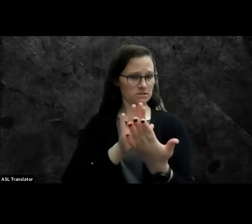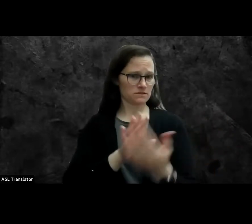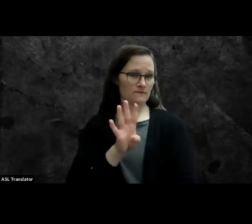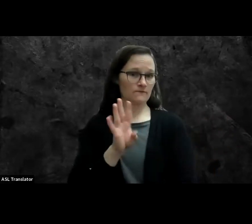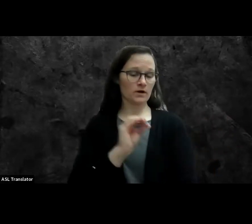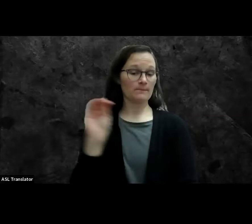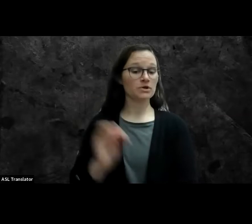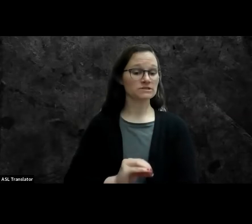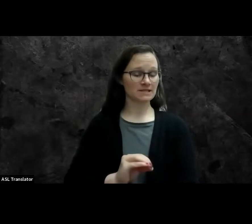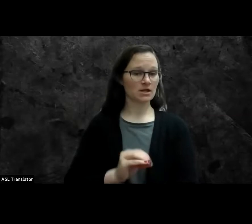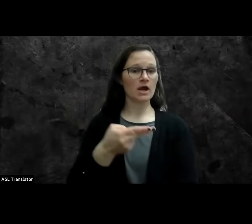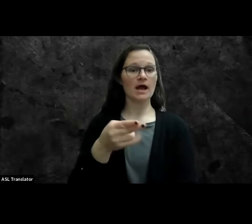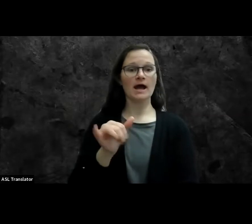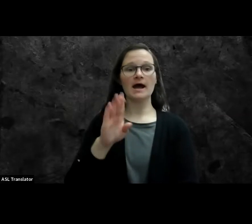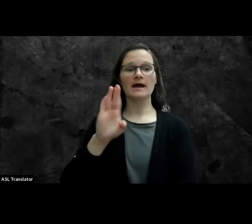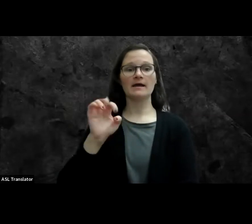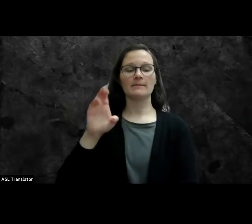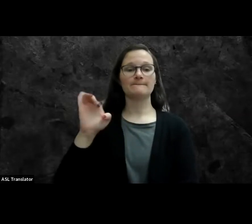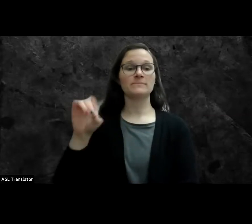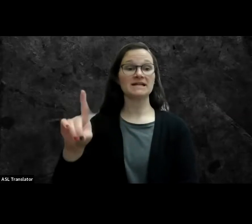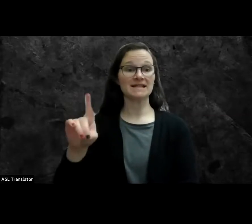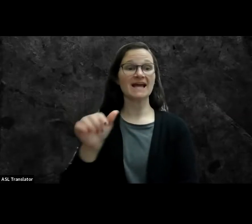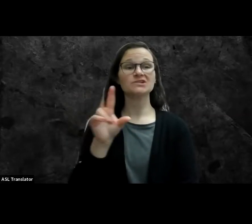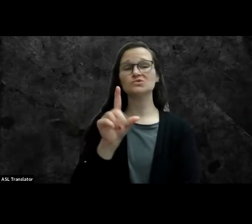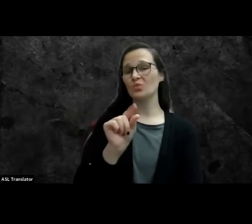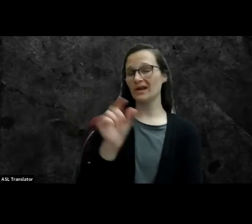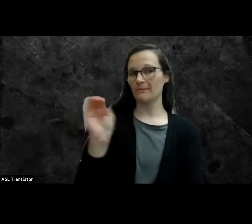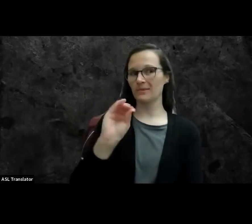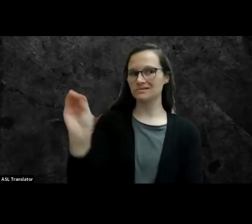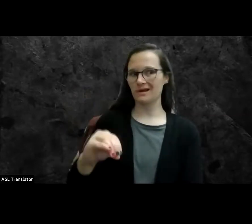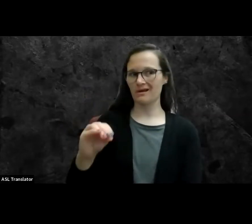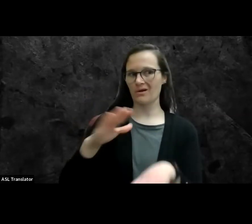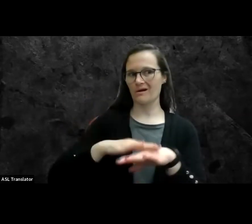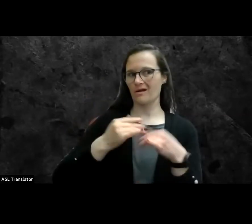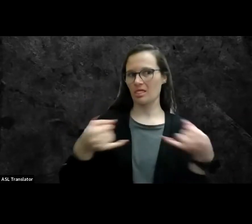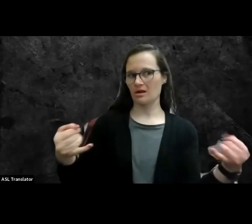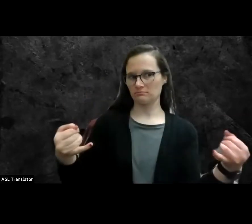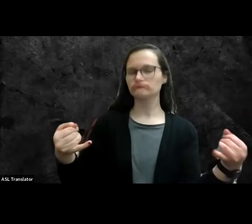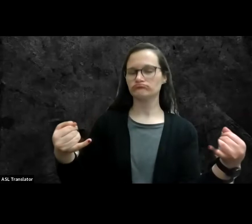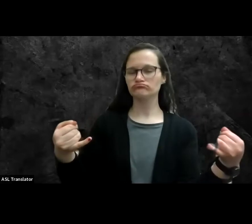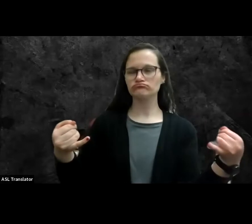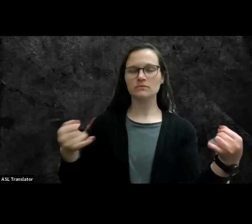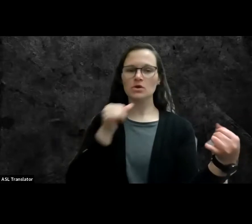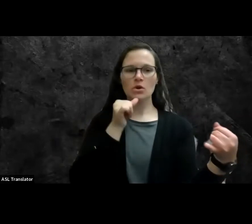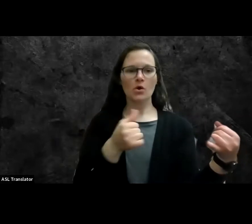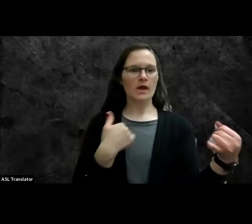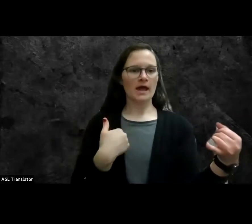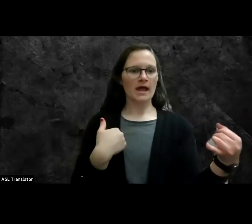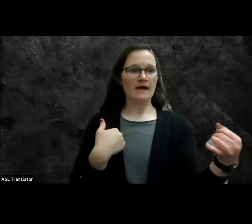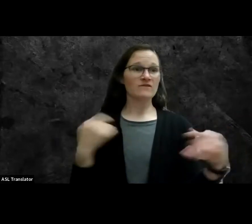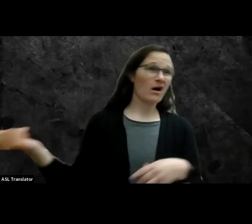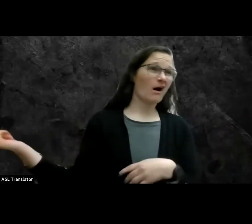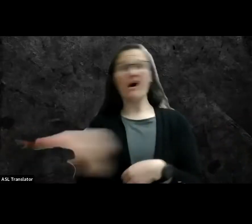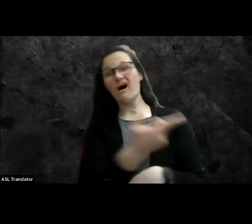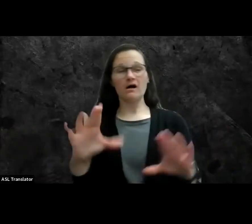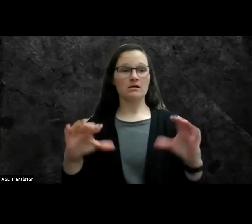and 21% are fully online. So while we don't have a full range of classes face-to-face, we do have more